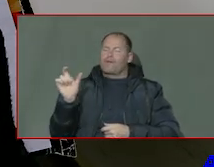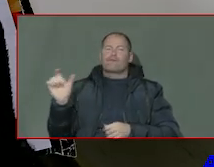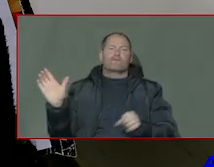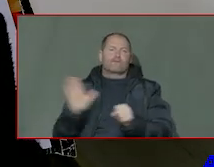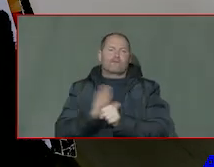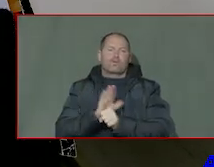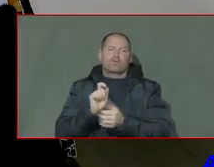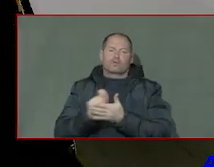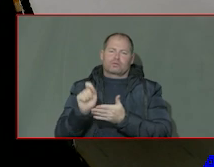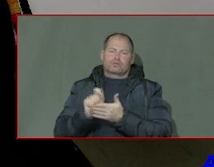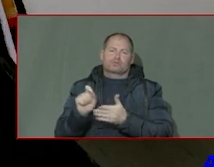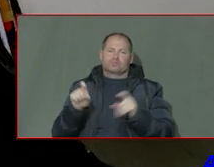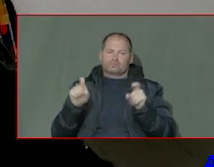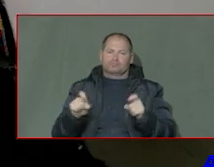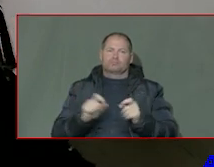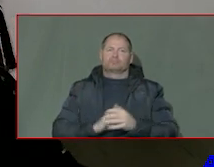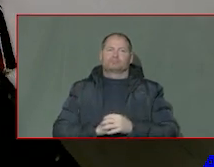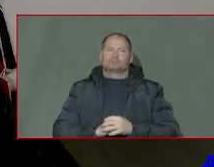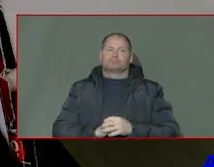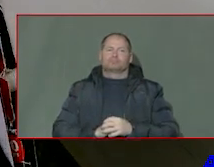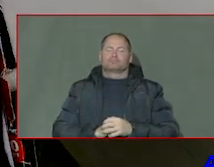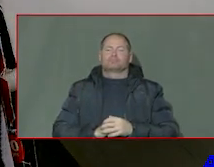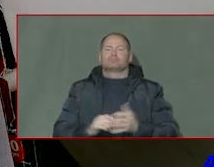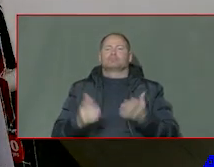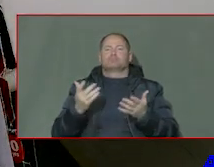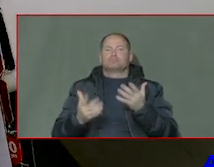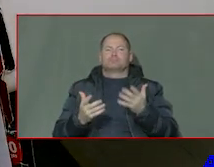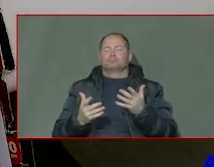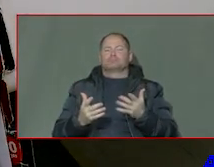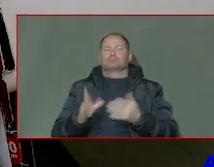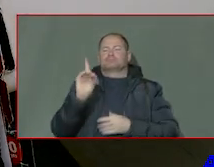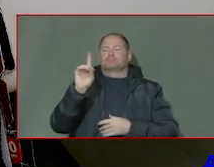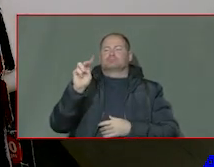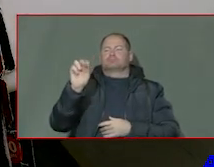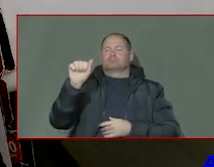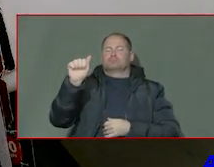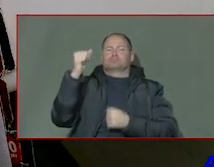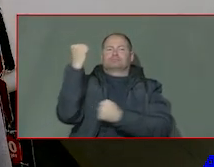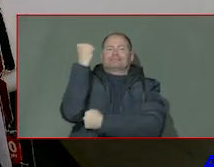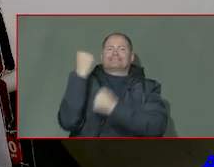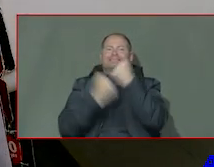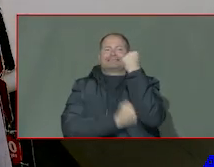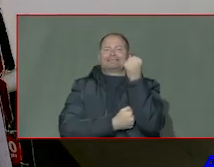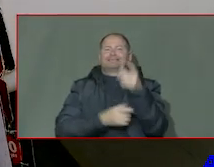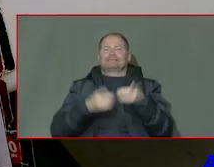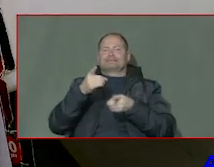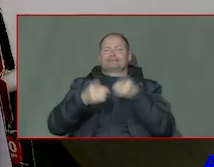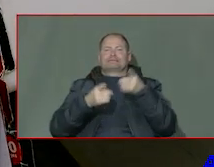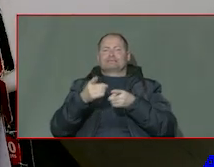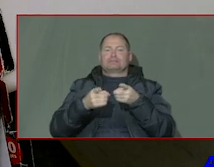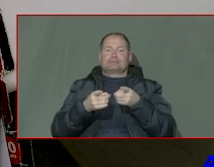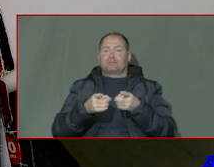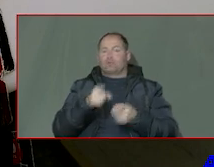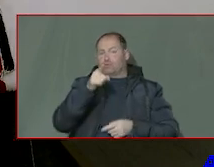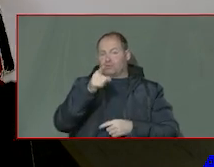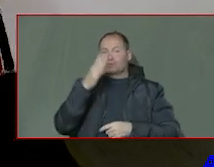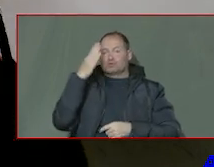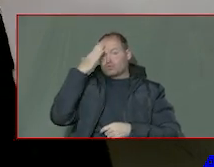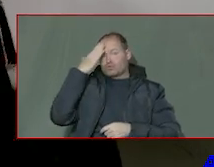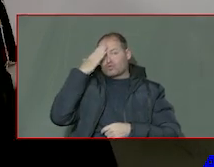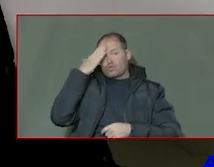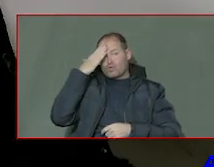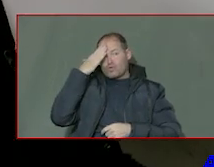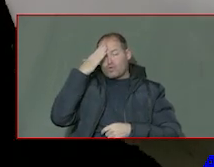maybe they say you must describe the structure of DNA. When we describe the structure of the DNA, we must mention